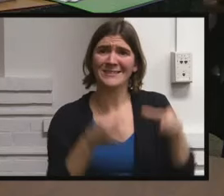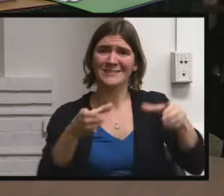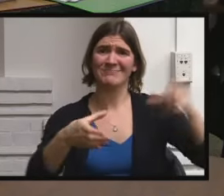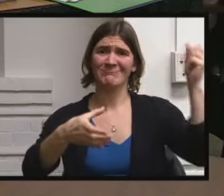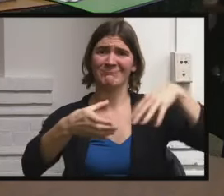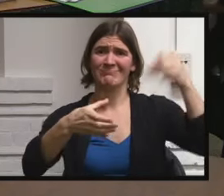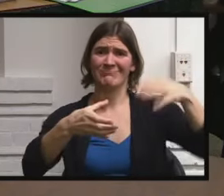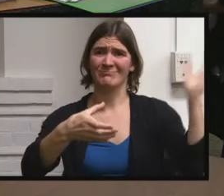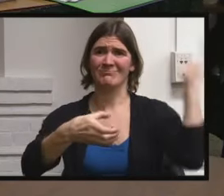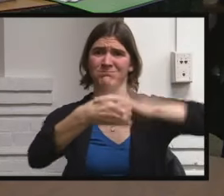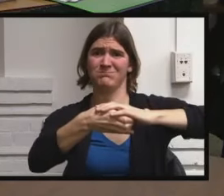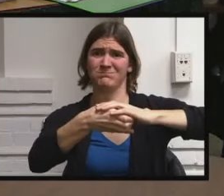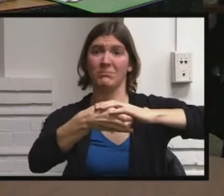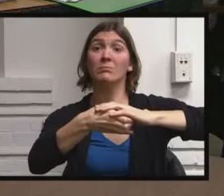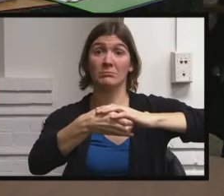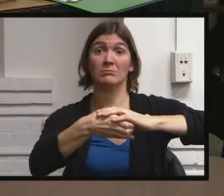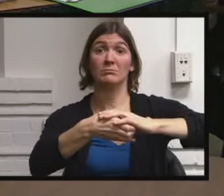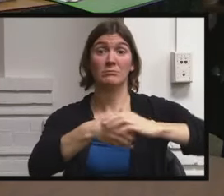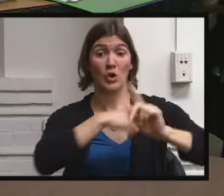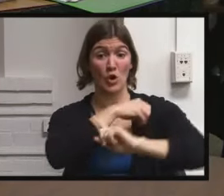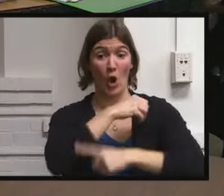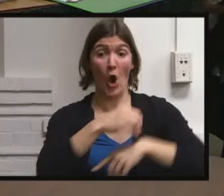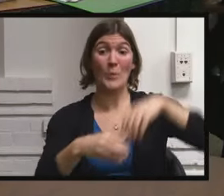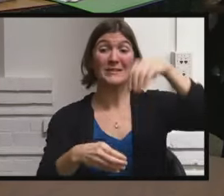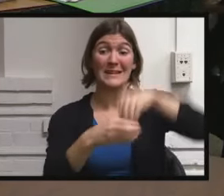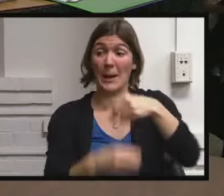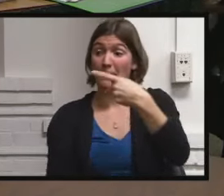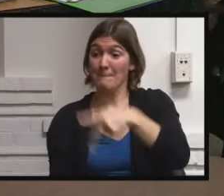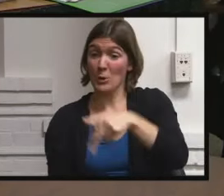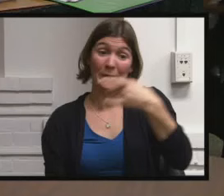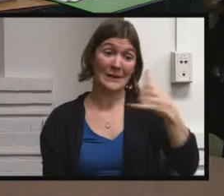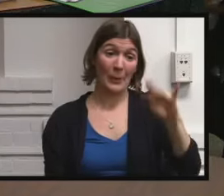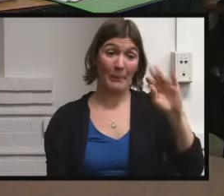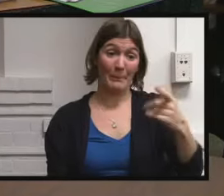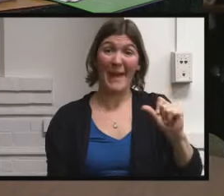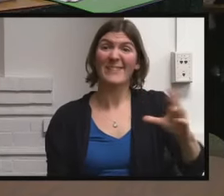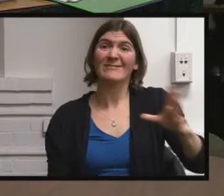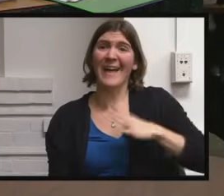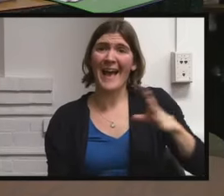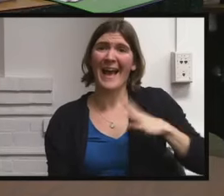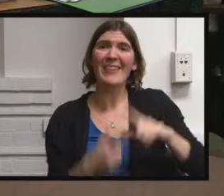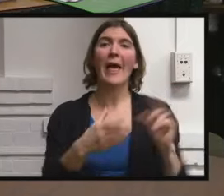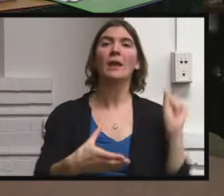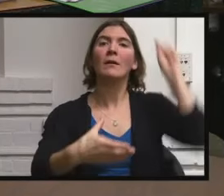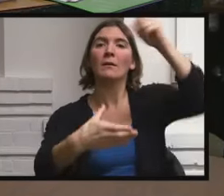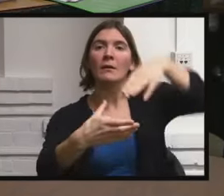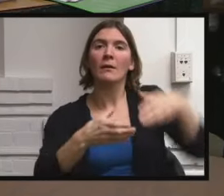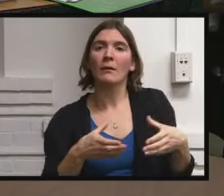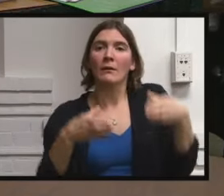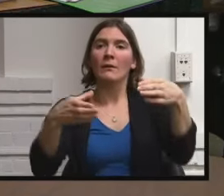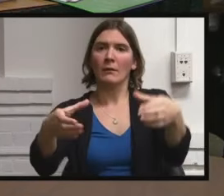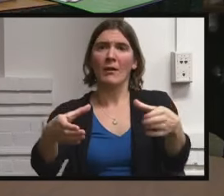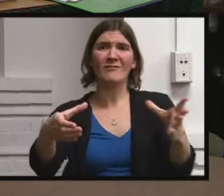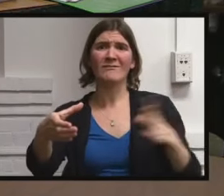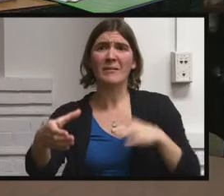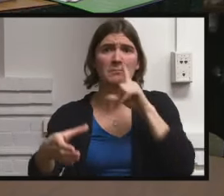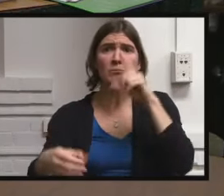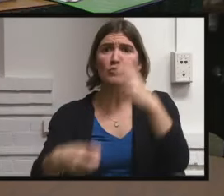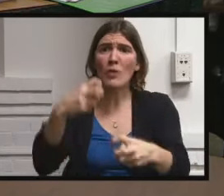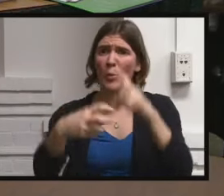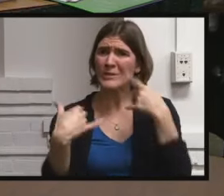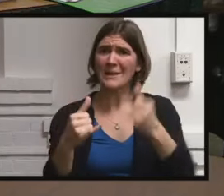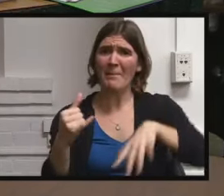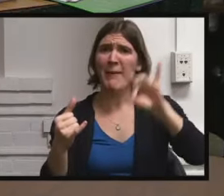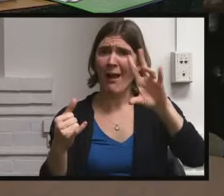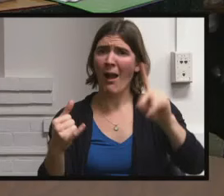because as long as your garbage is in a purple or a yellow bag, you know, the fact that you bring it to the curb in a can isn't going to create any kind of a problem